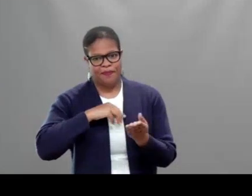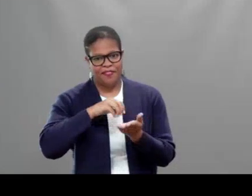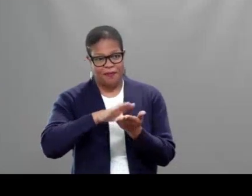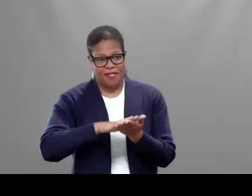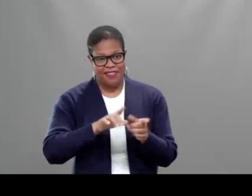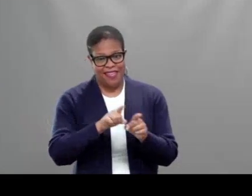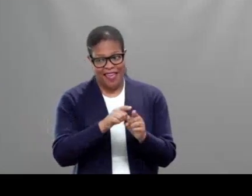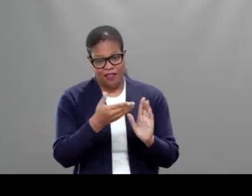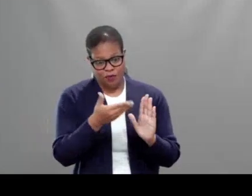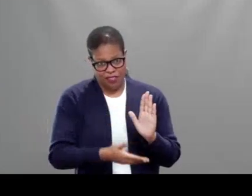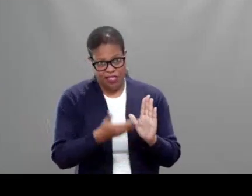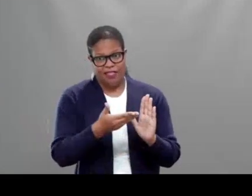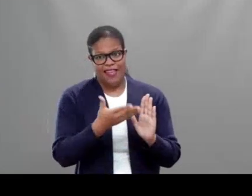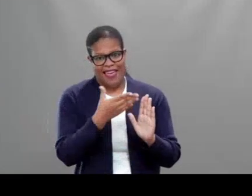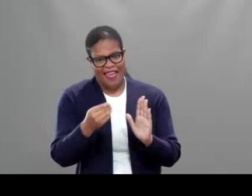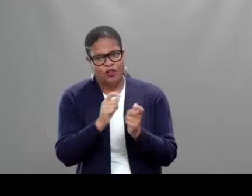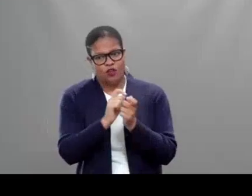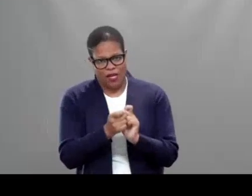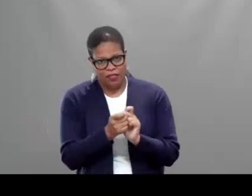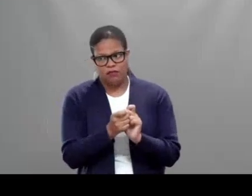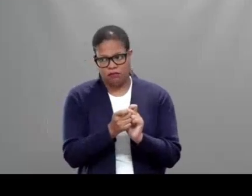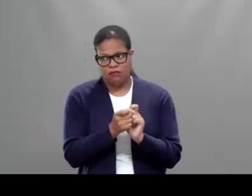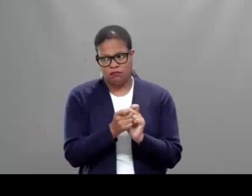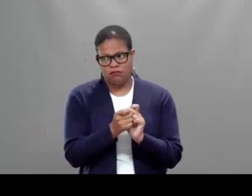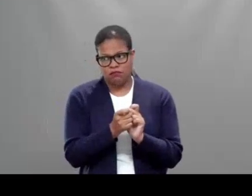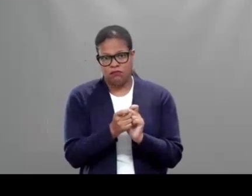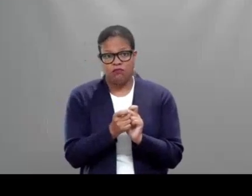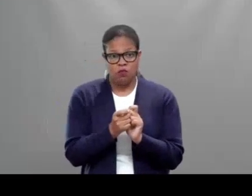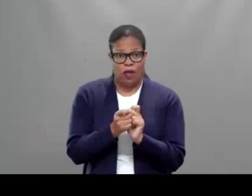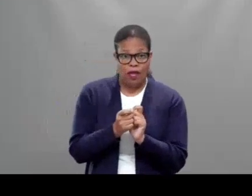minutes as presented and corrected. Okay.